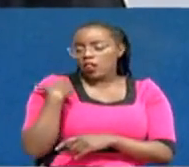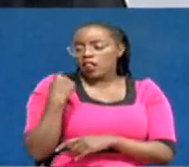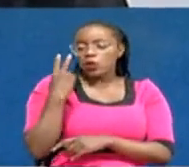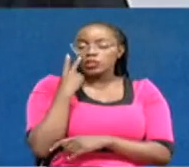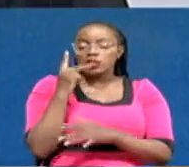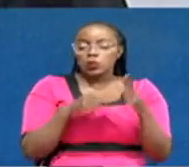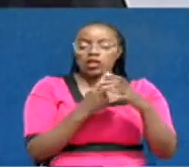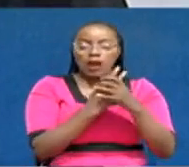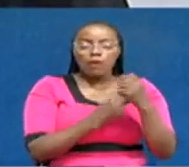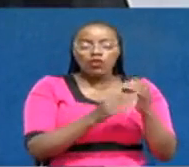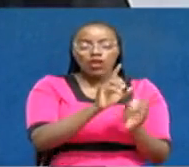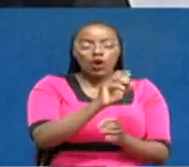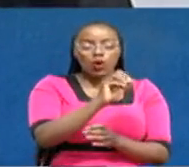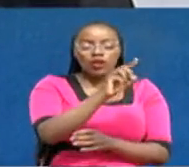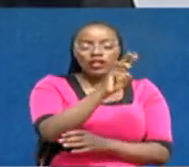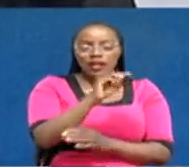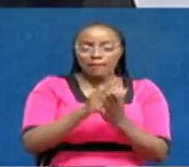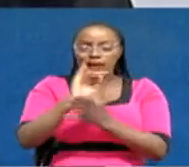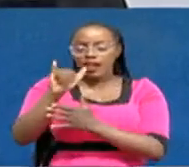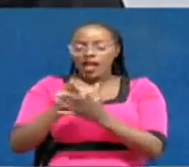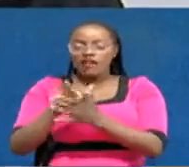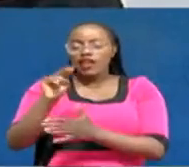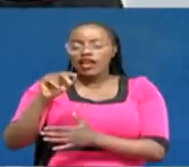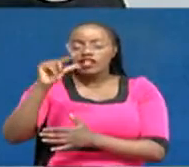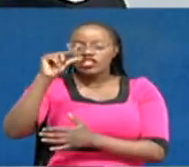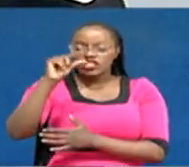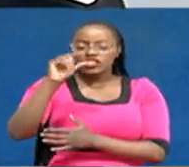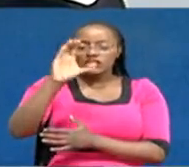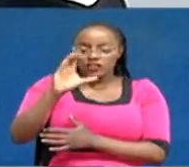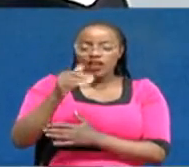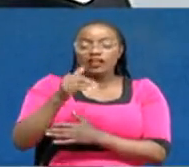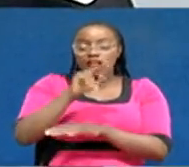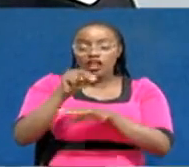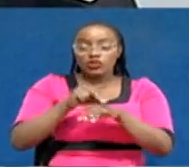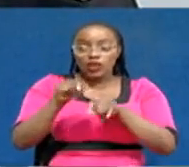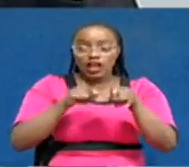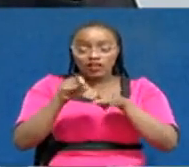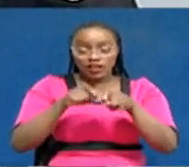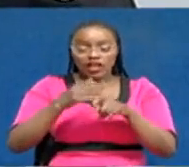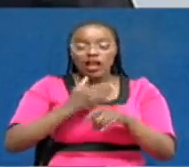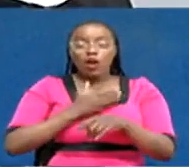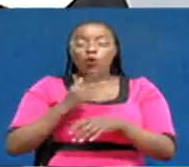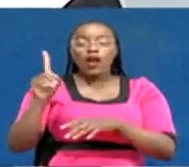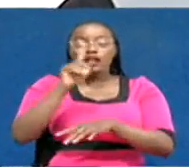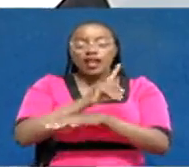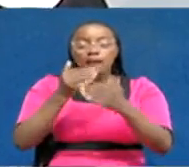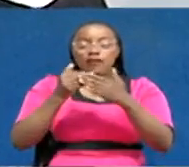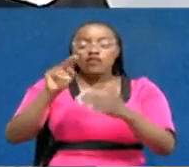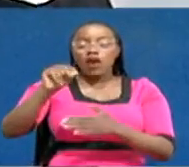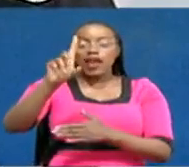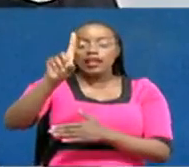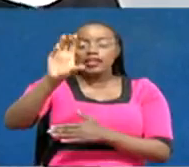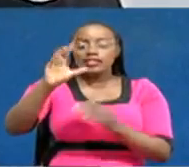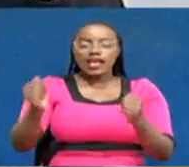seen both ODM and Jubilee have the NGC, that's the National Governing Council, meeting a day before the